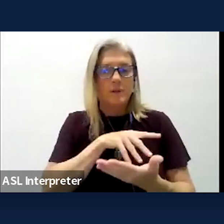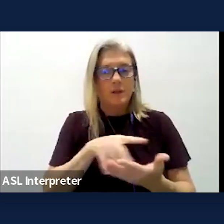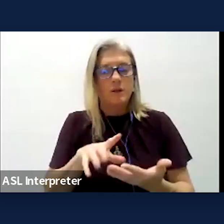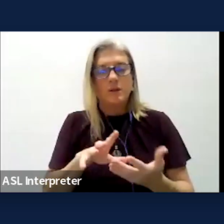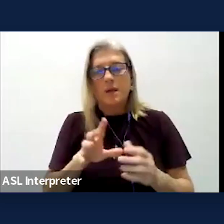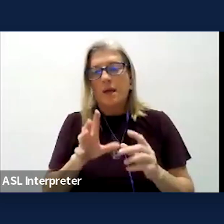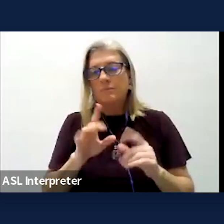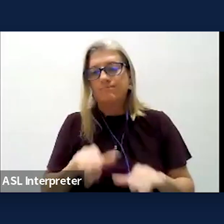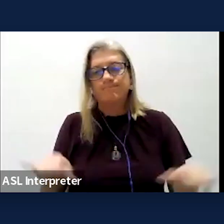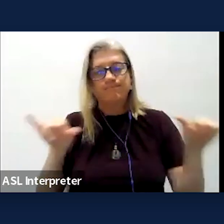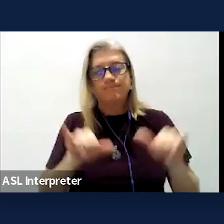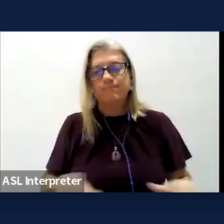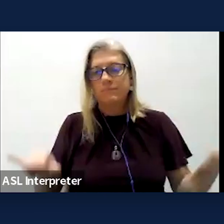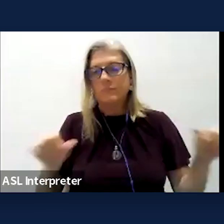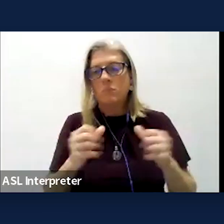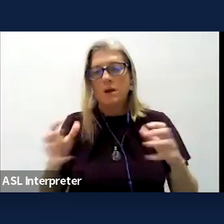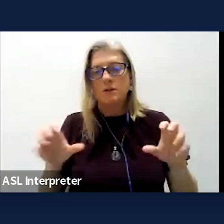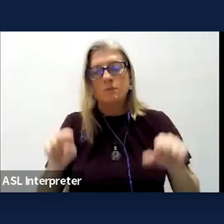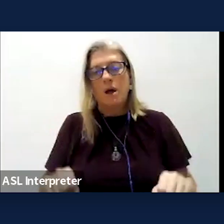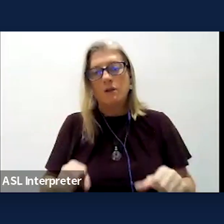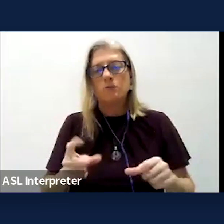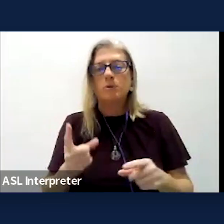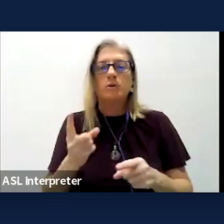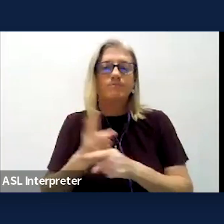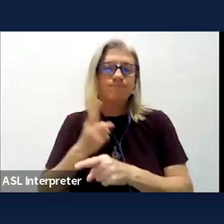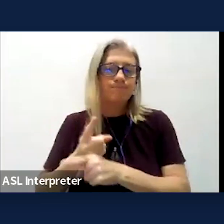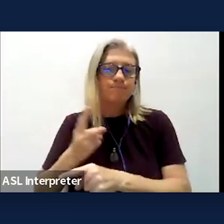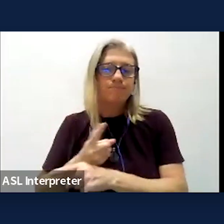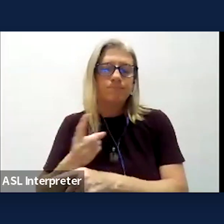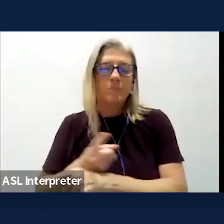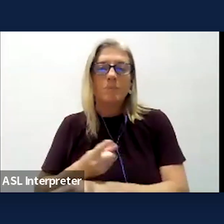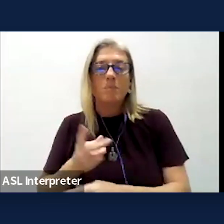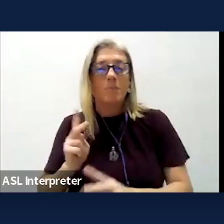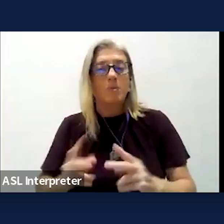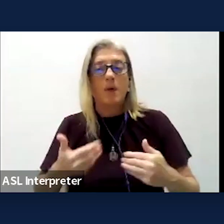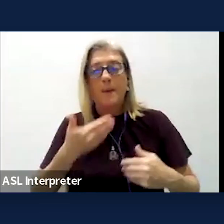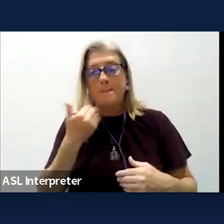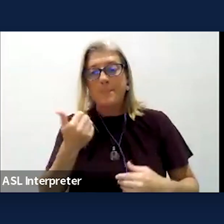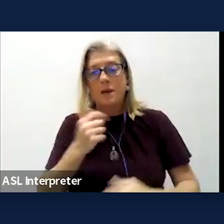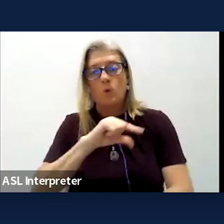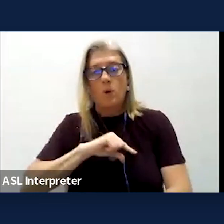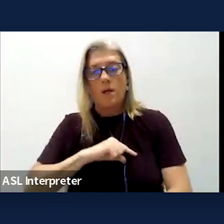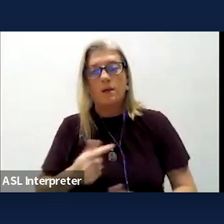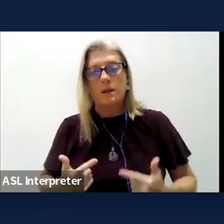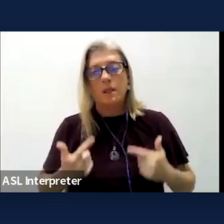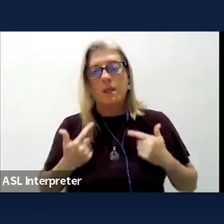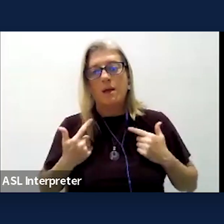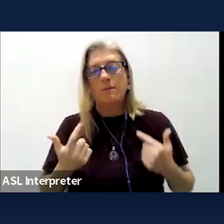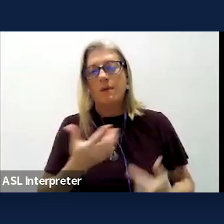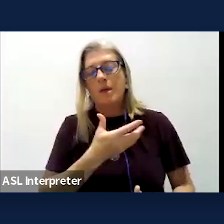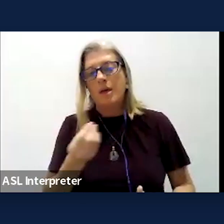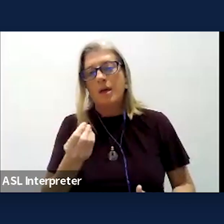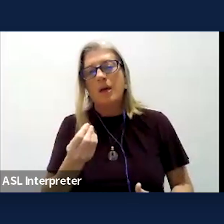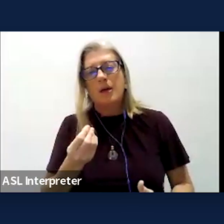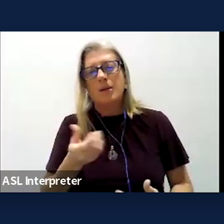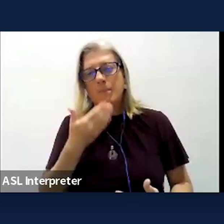as possible, as adequate as possible, people have better quality of life and, you know, have better